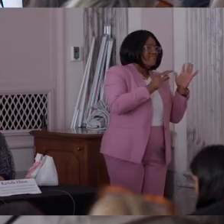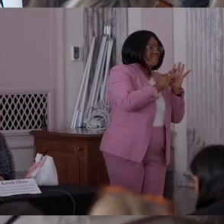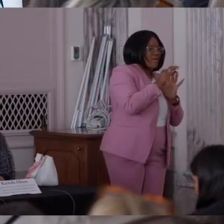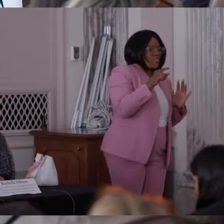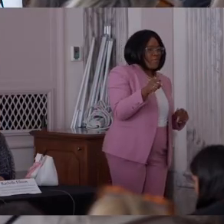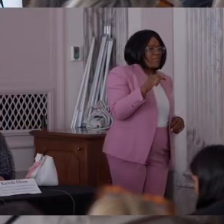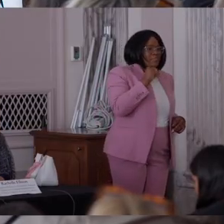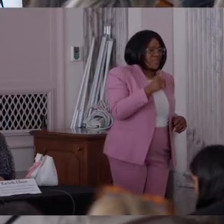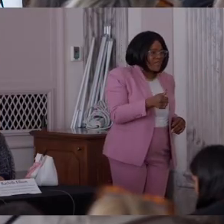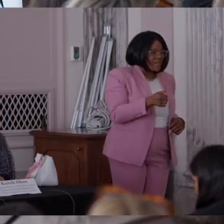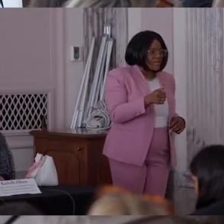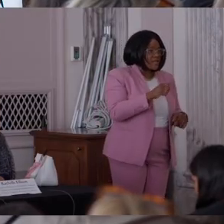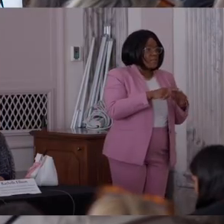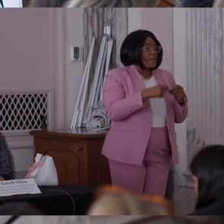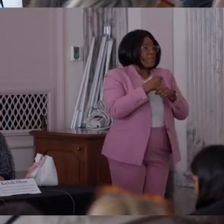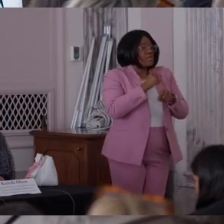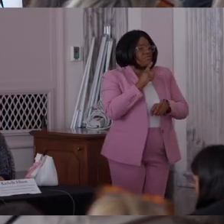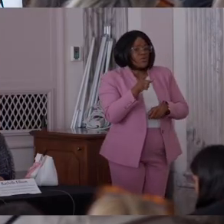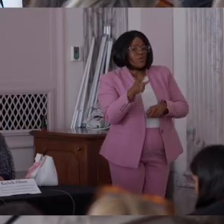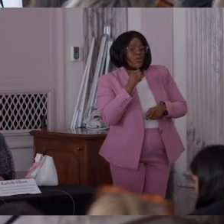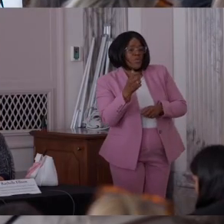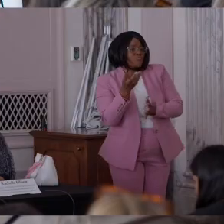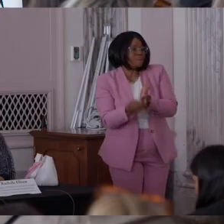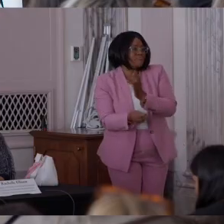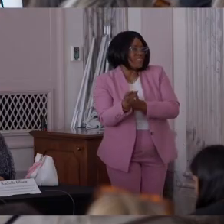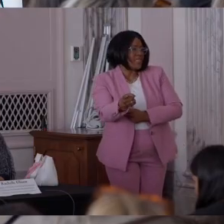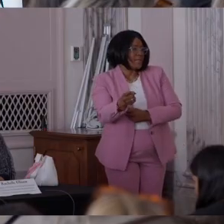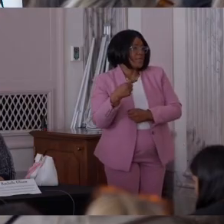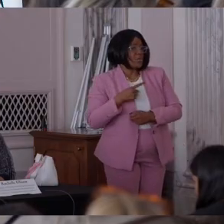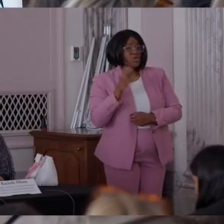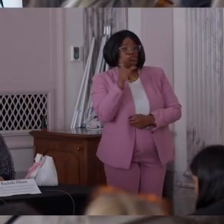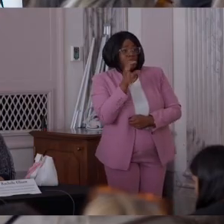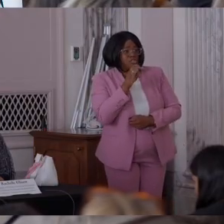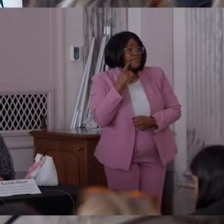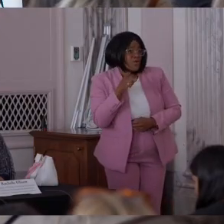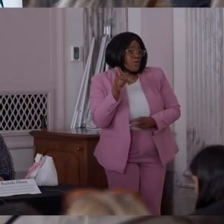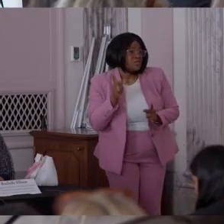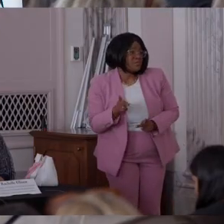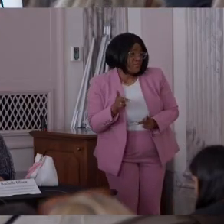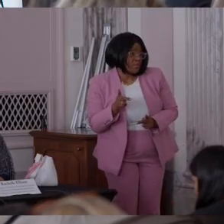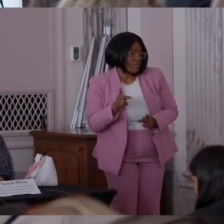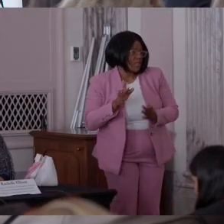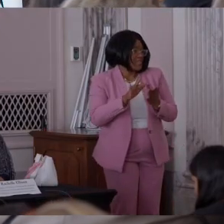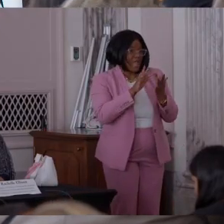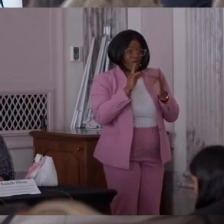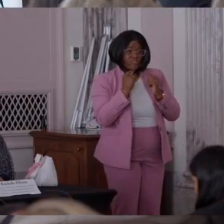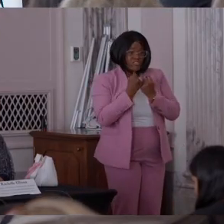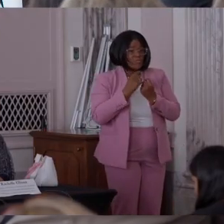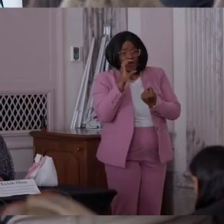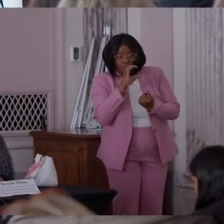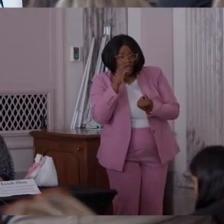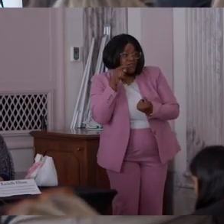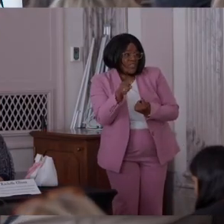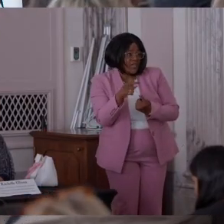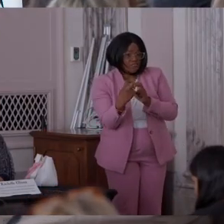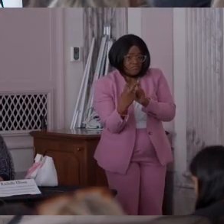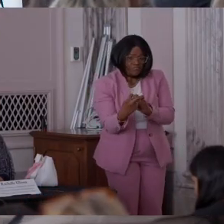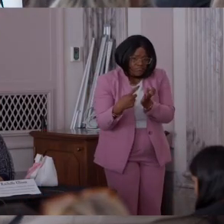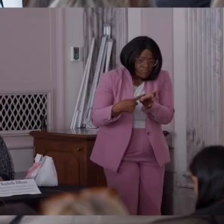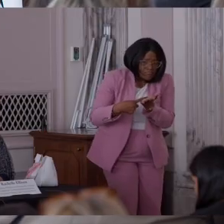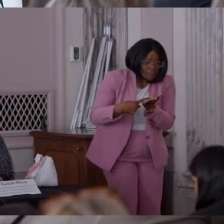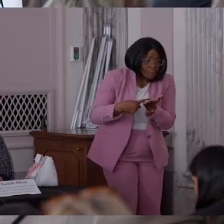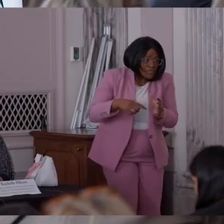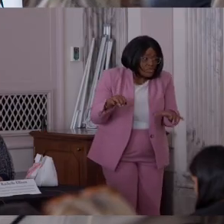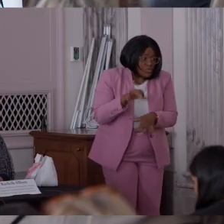sure that those individuals do not slip through the cracks, and we're searching them out through their outreach team, and then sitting them down and doing the